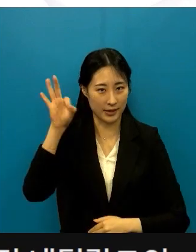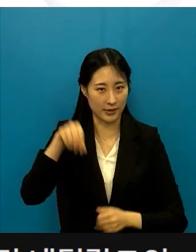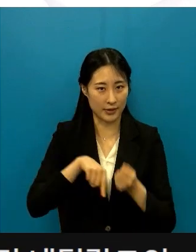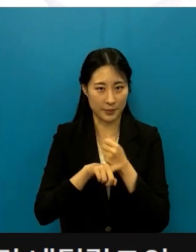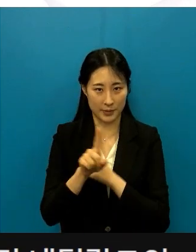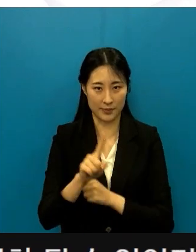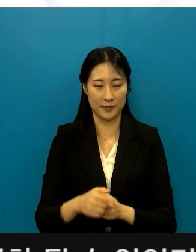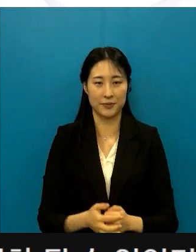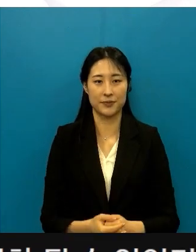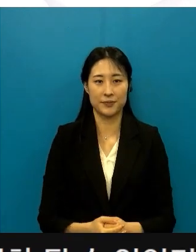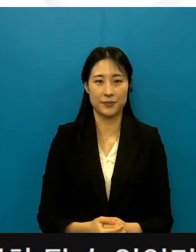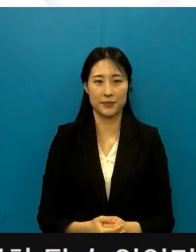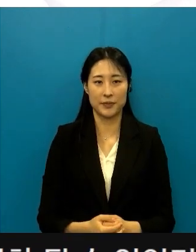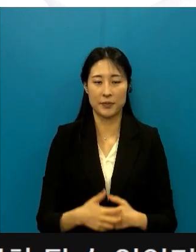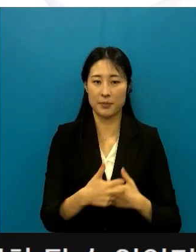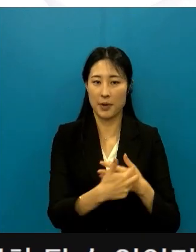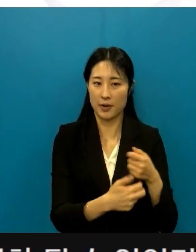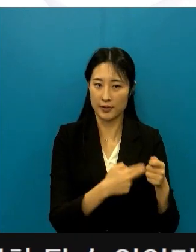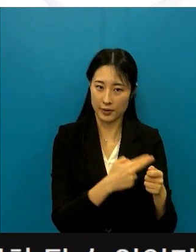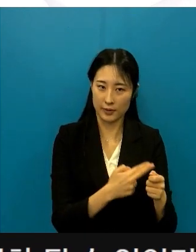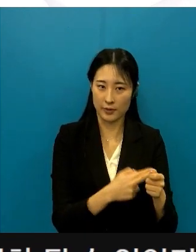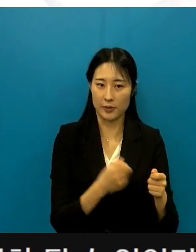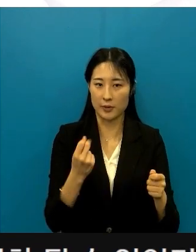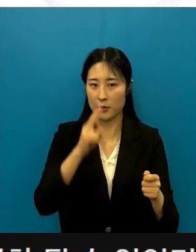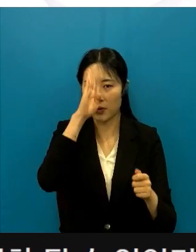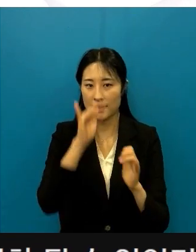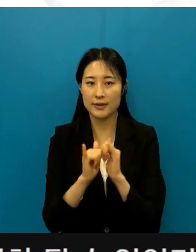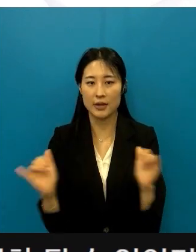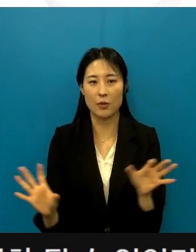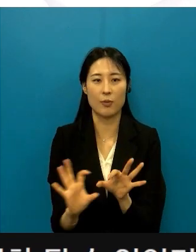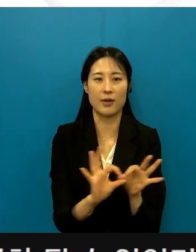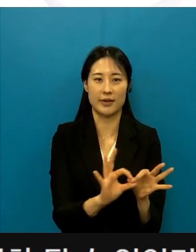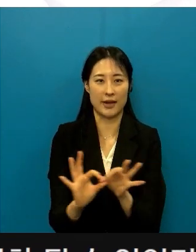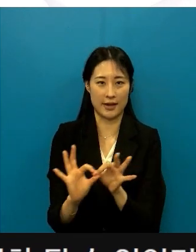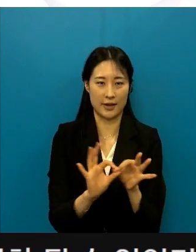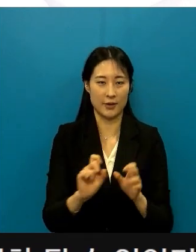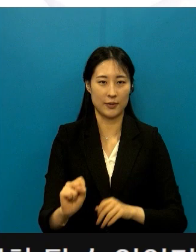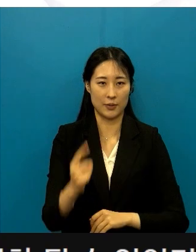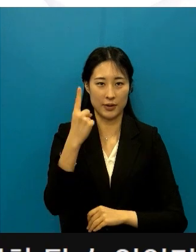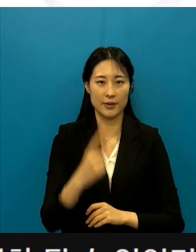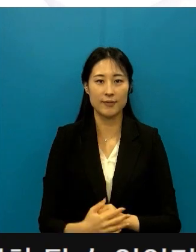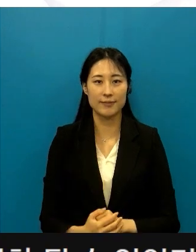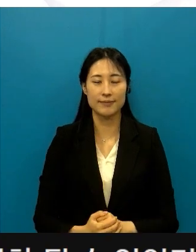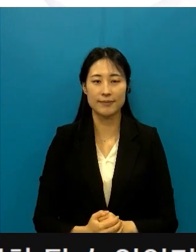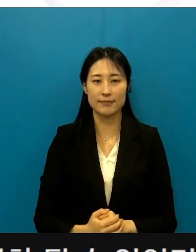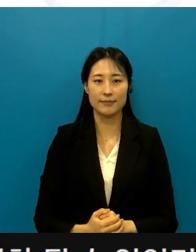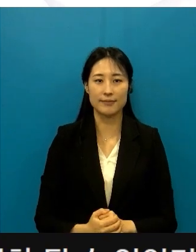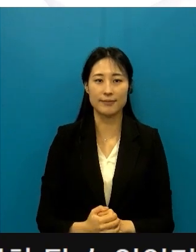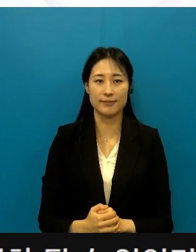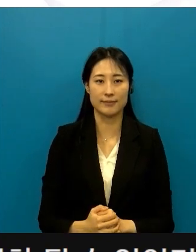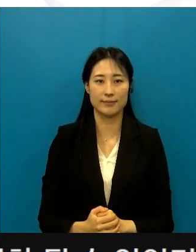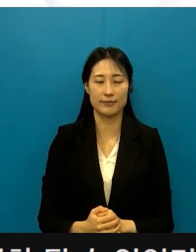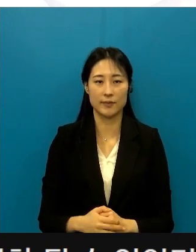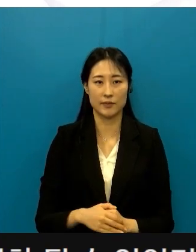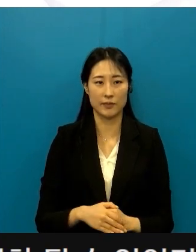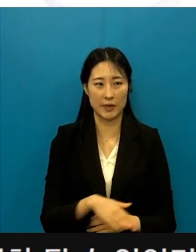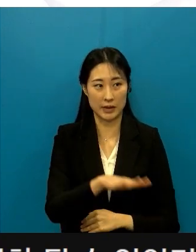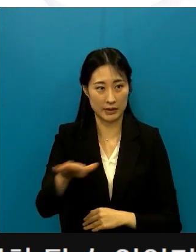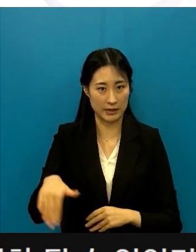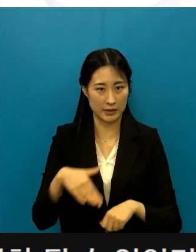be was actually during the Nazi period. When the Nazi regime took